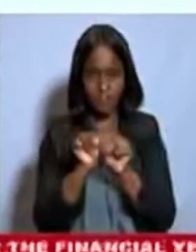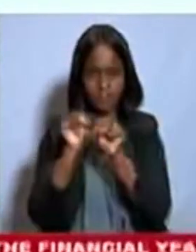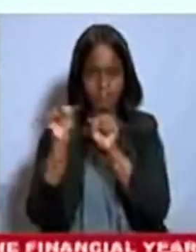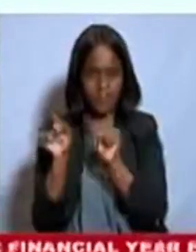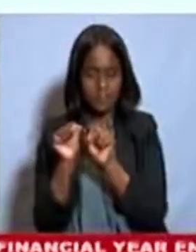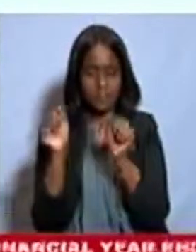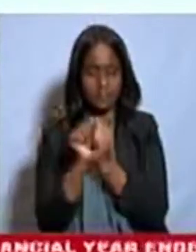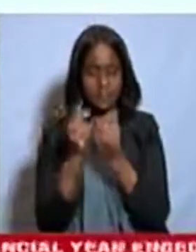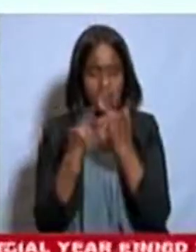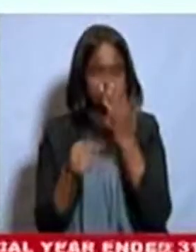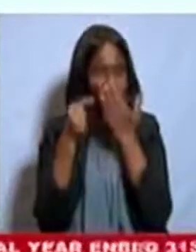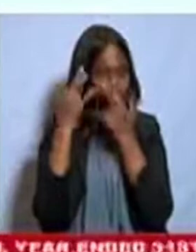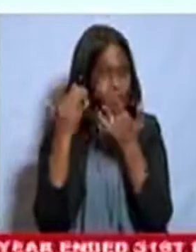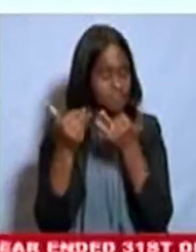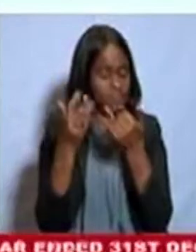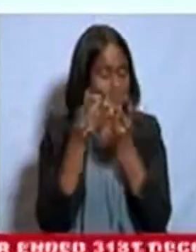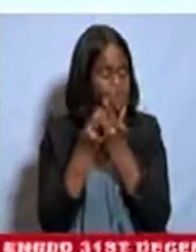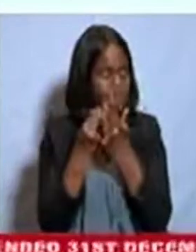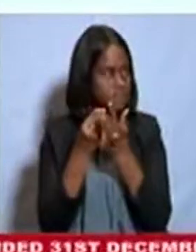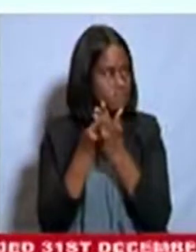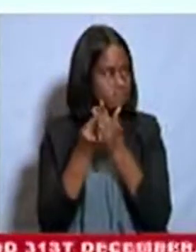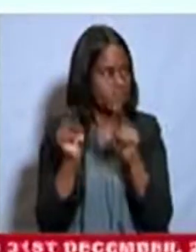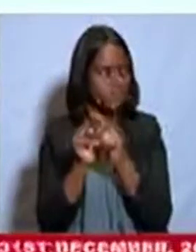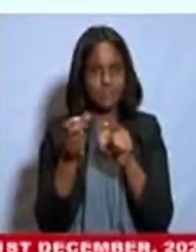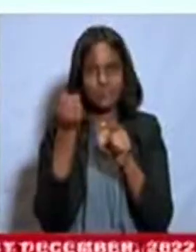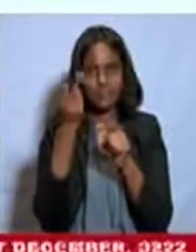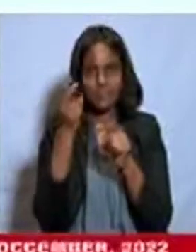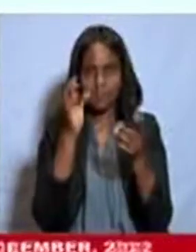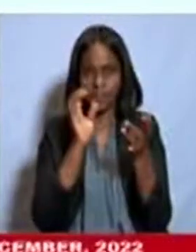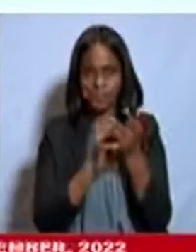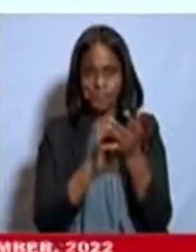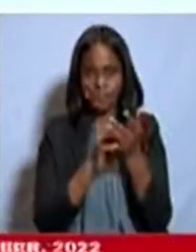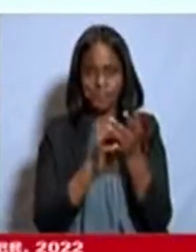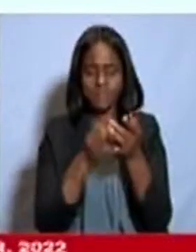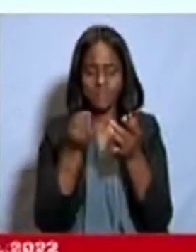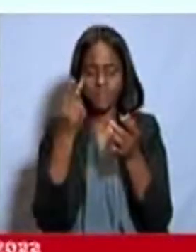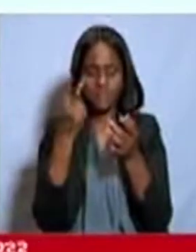with expected recovery amounts of